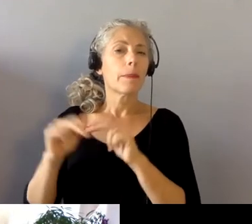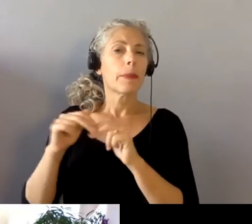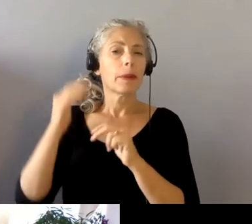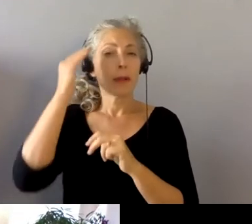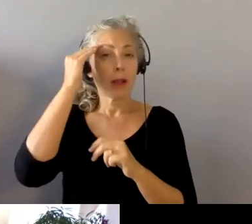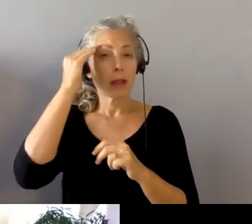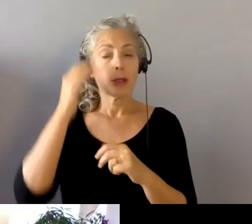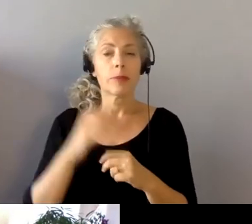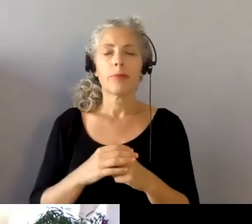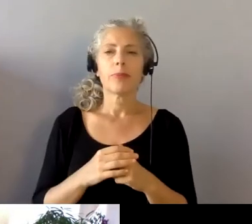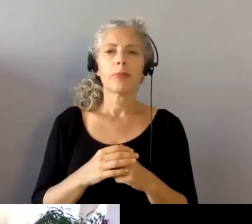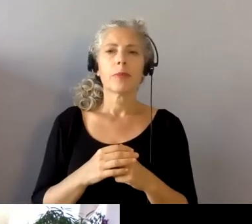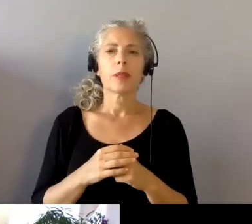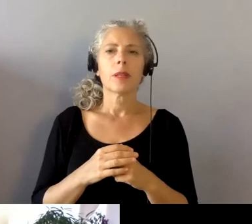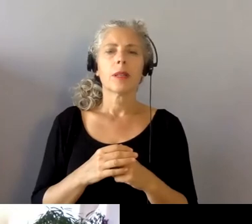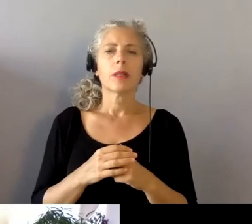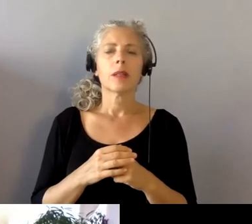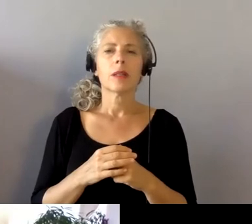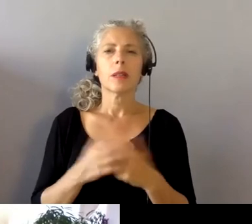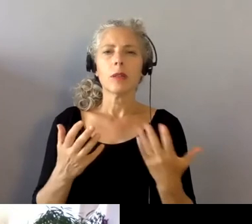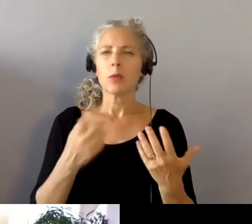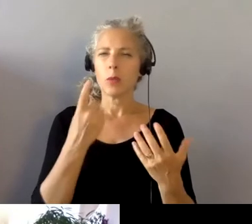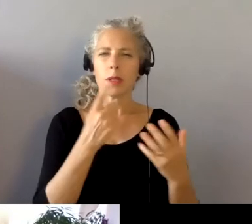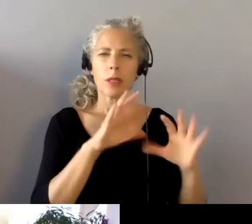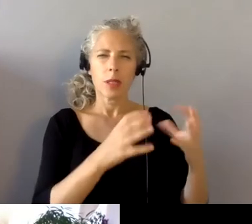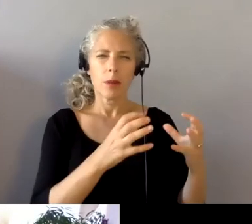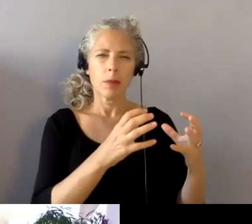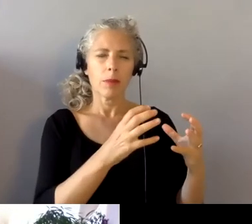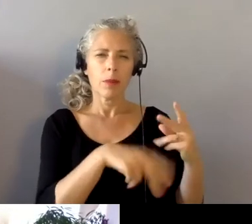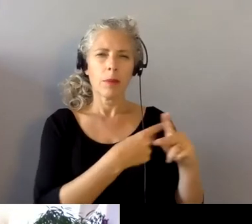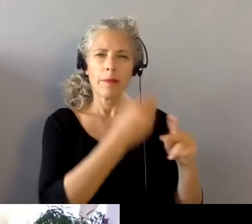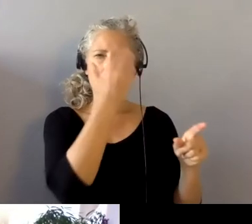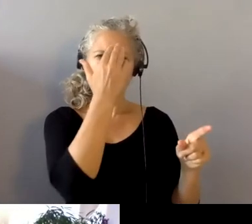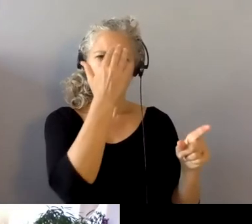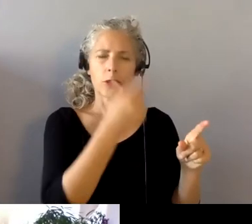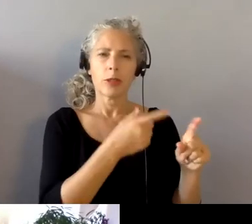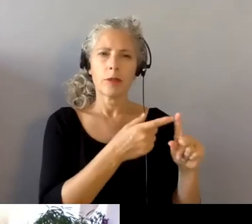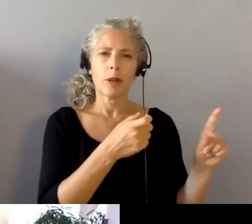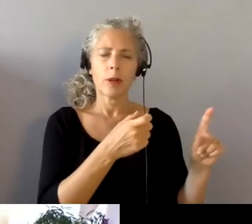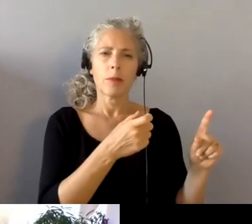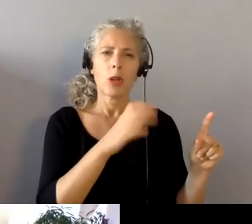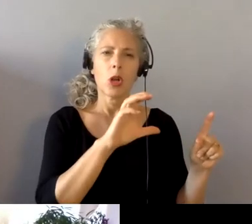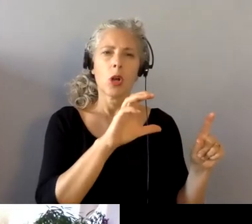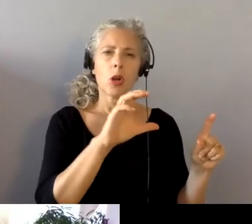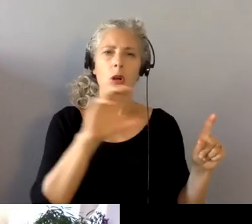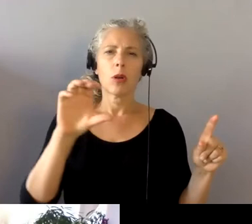while at the same time that it was this one form of knowledge building that comes from this colonial